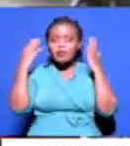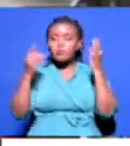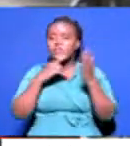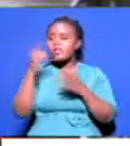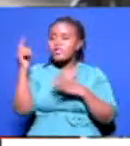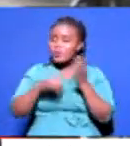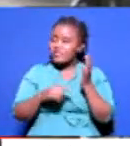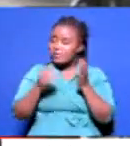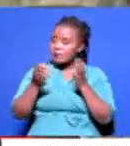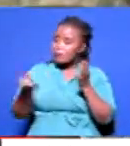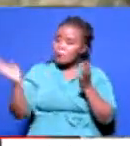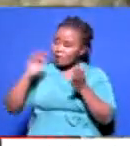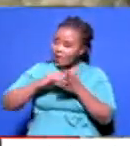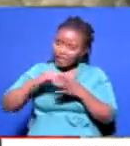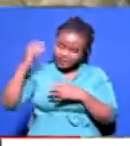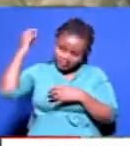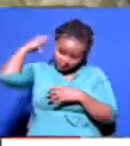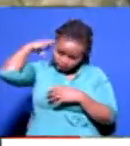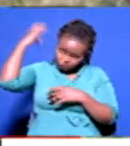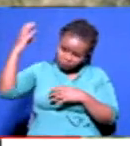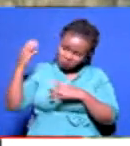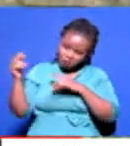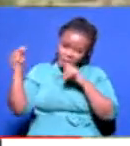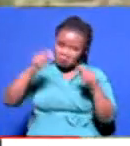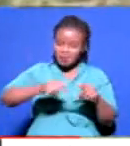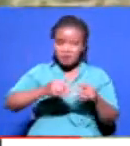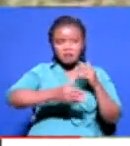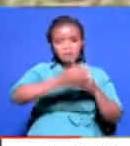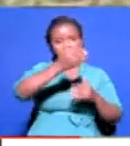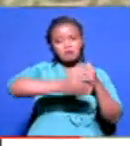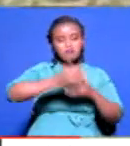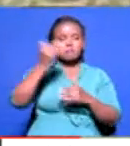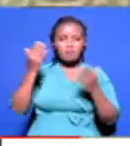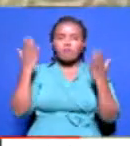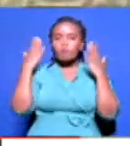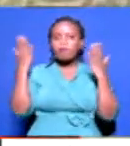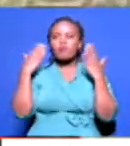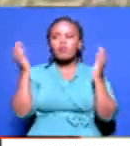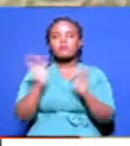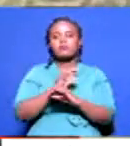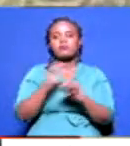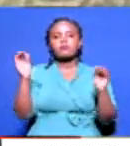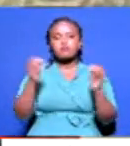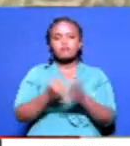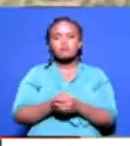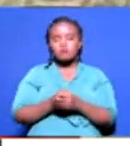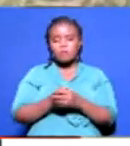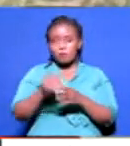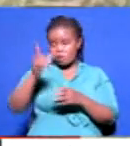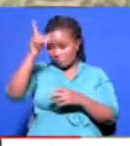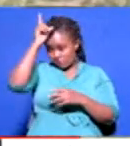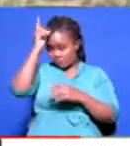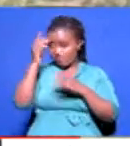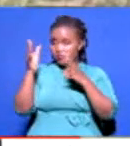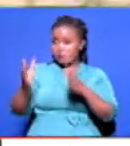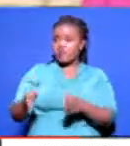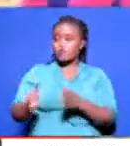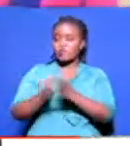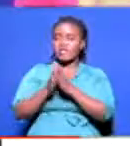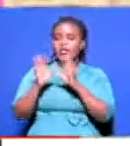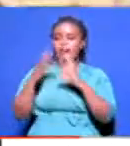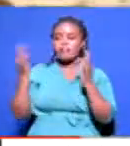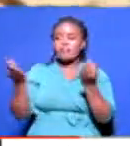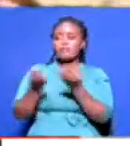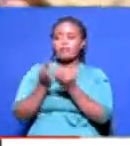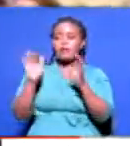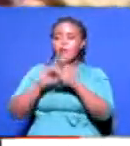border, kwa border ya Meru. Hezron Mageria Dhambura, a village resident and relative to one of the deceased persons, also